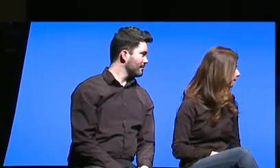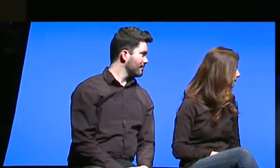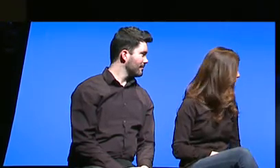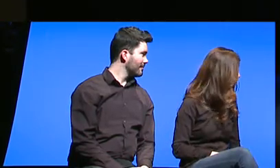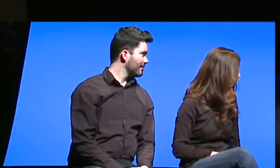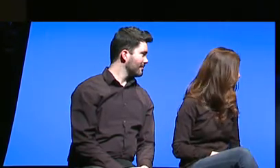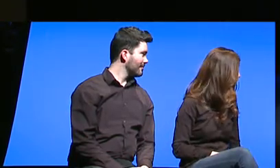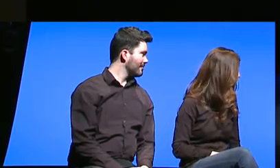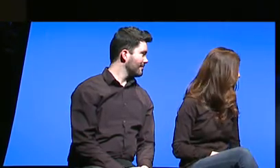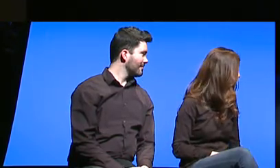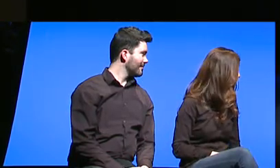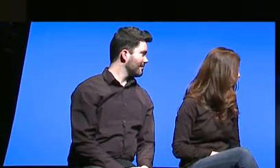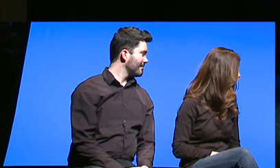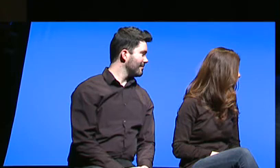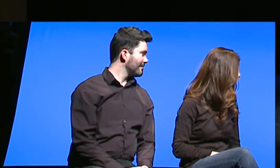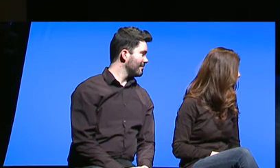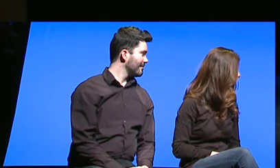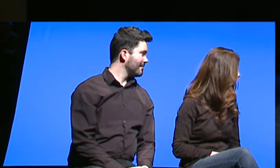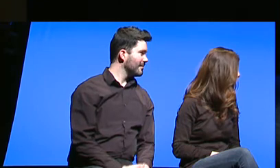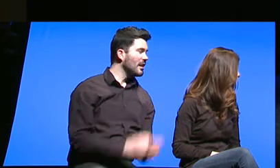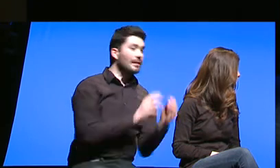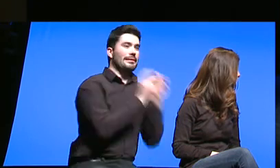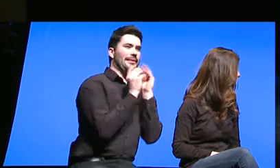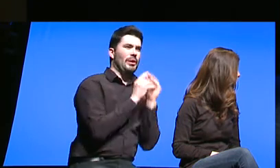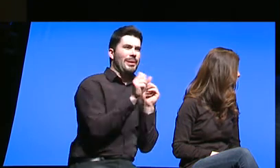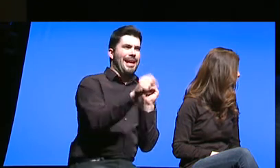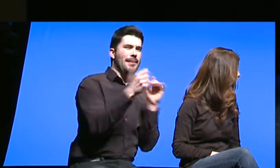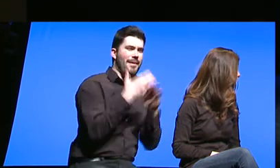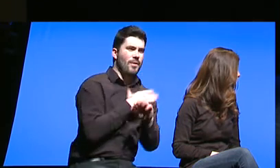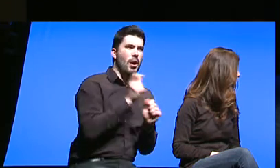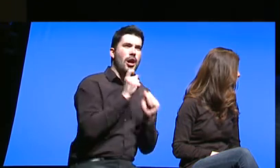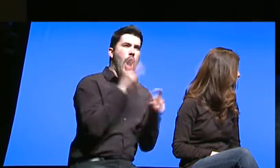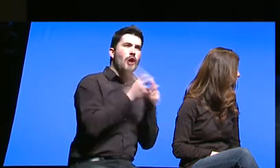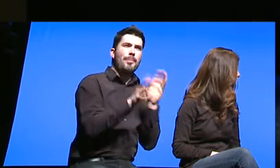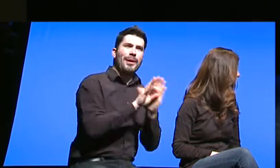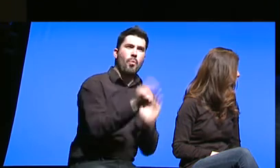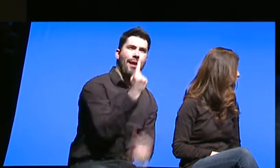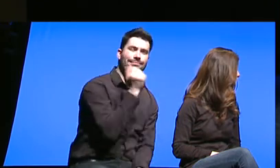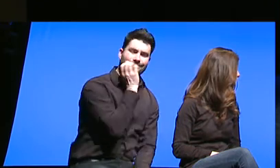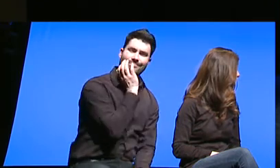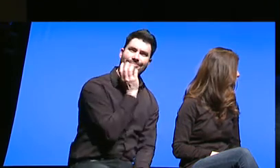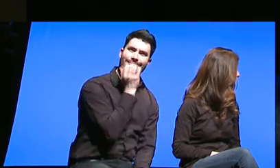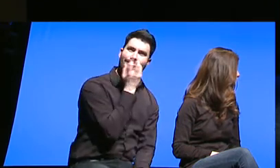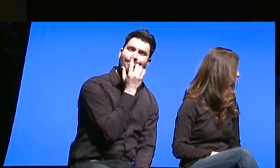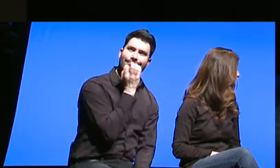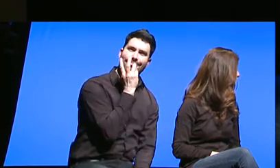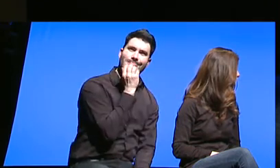Huh. It was about We have everything. Yeah. It's hard to pick one.